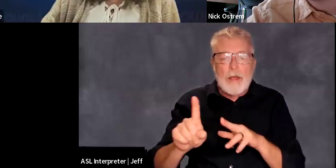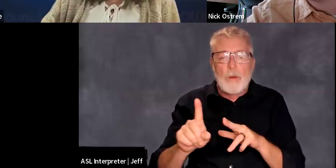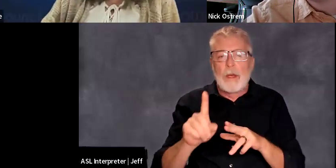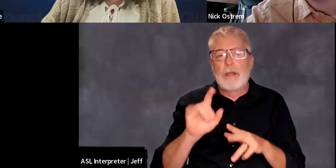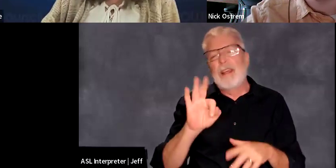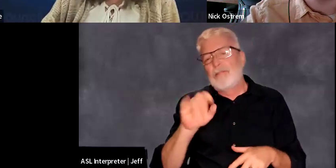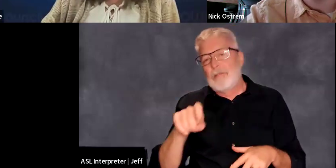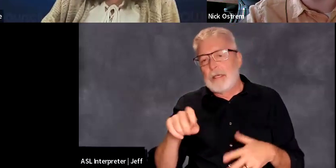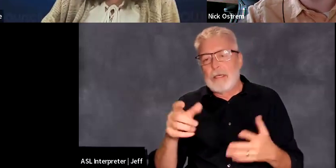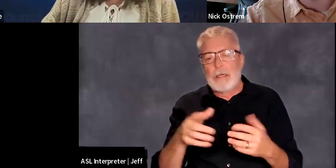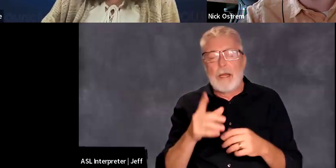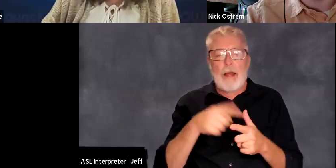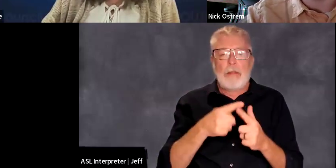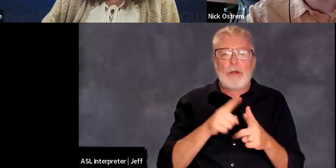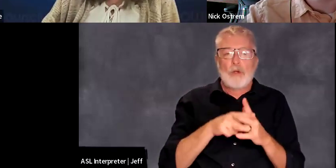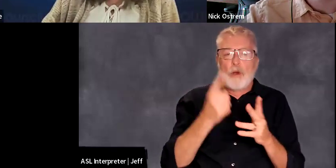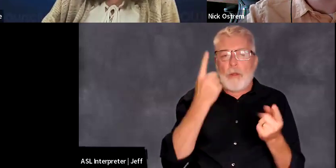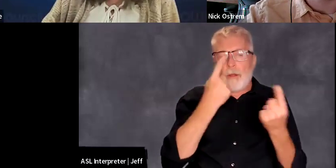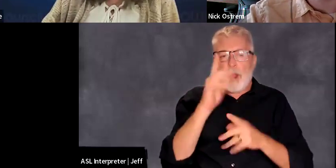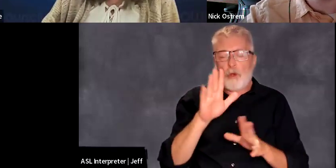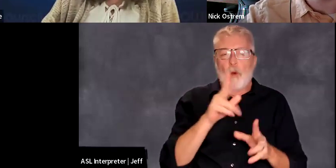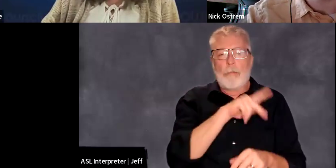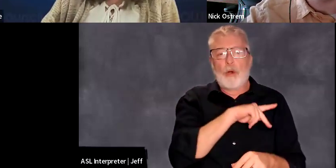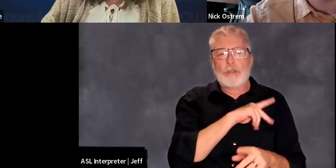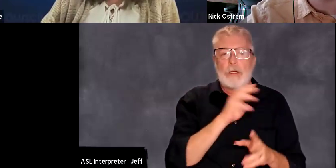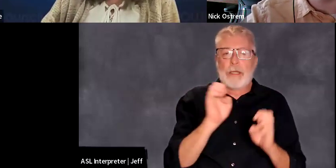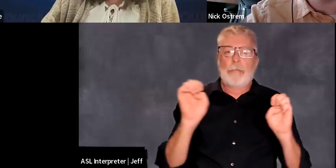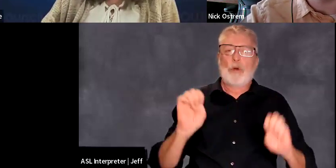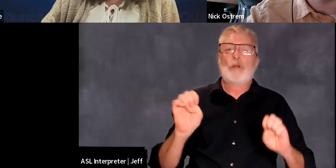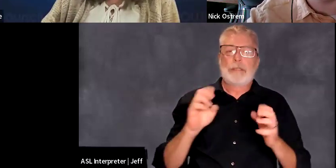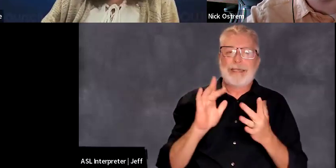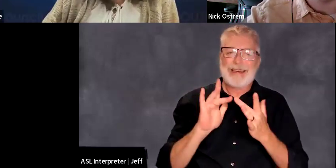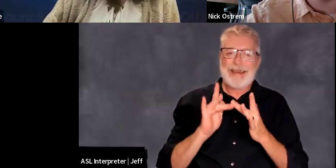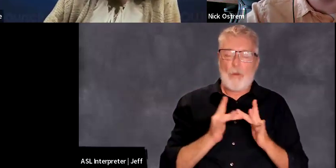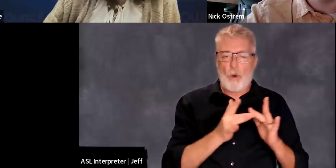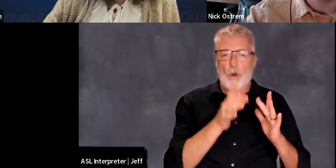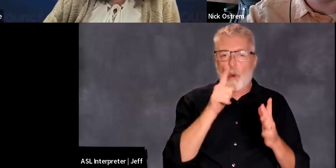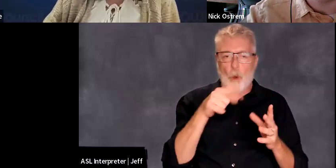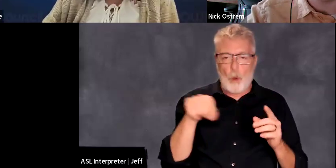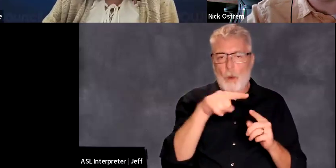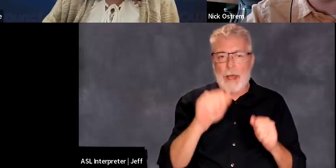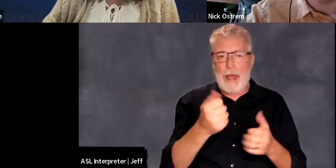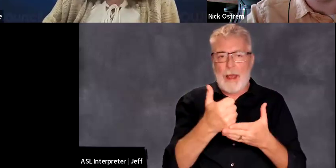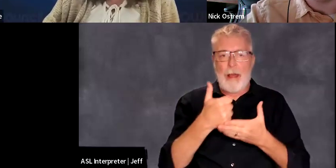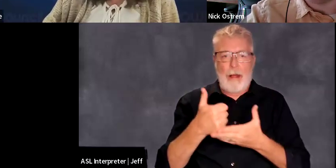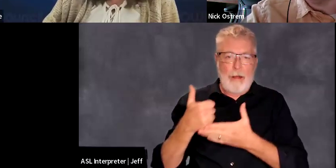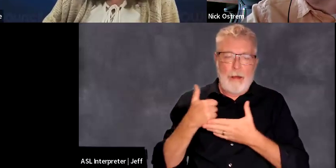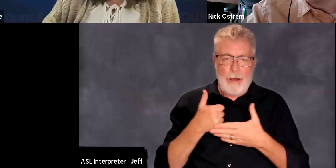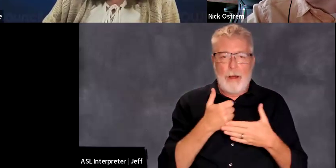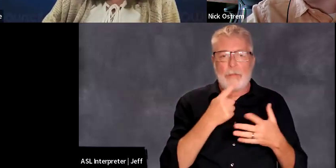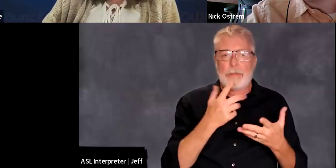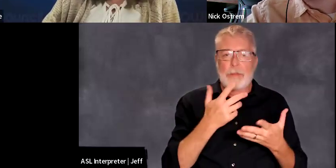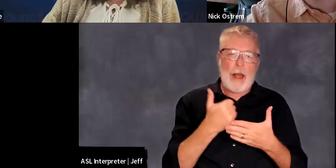think about your own personal emergency network. So people who can help you do those things that you need to do to help